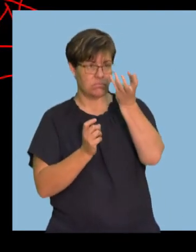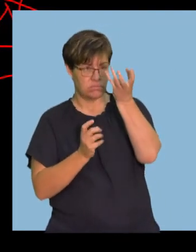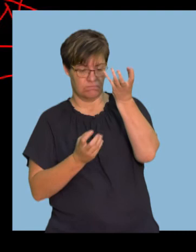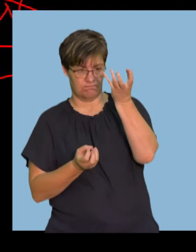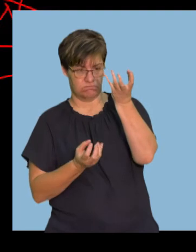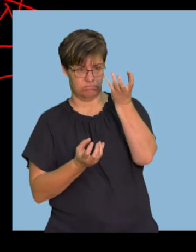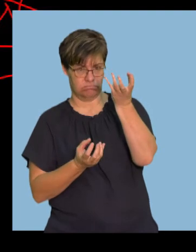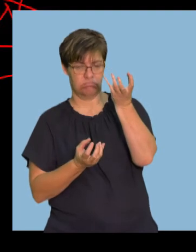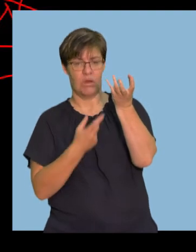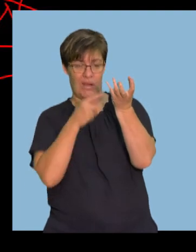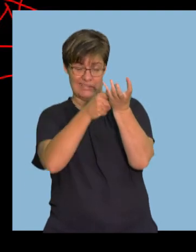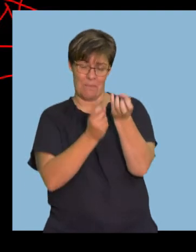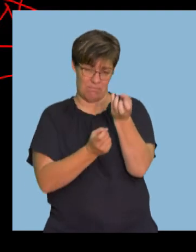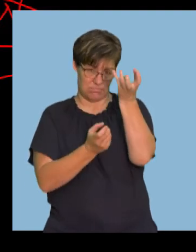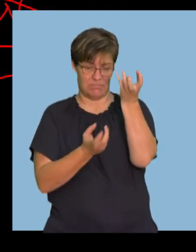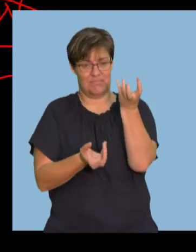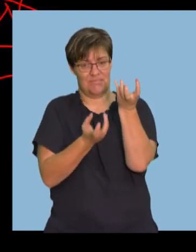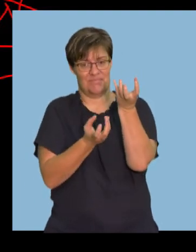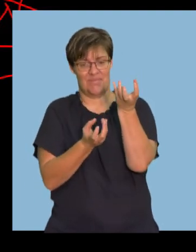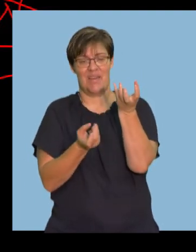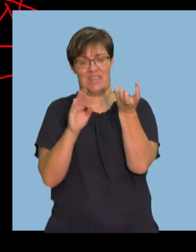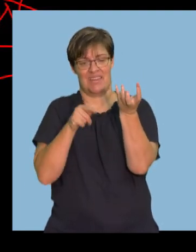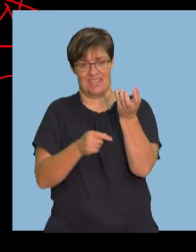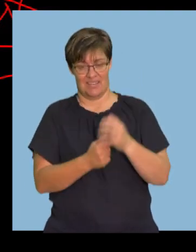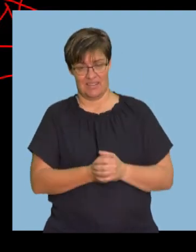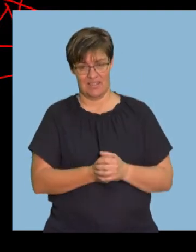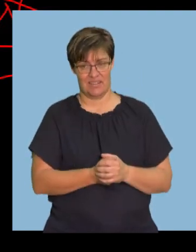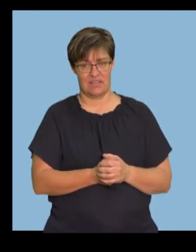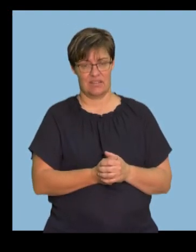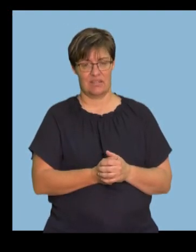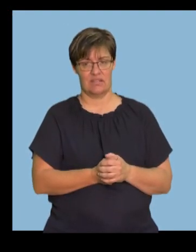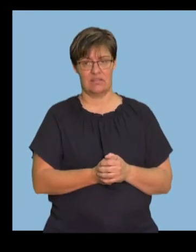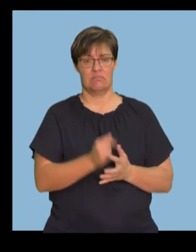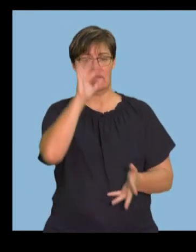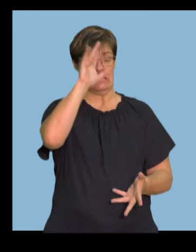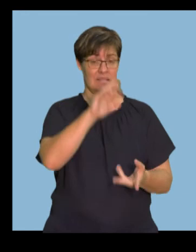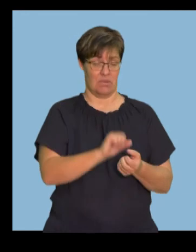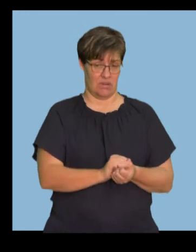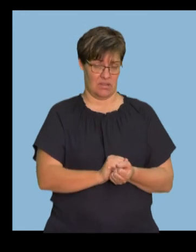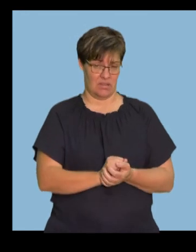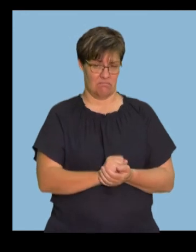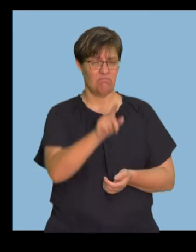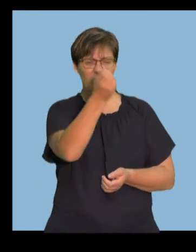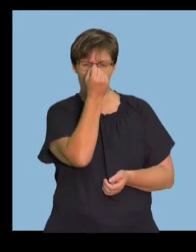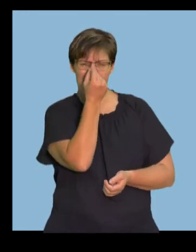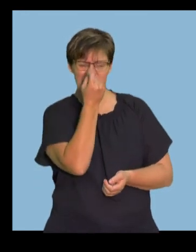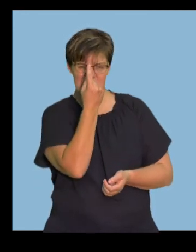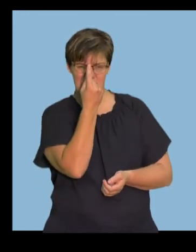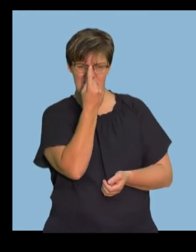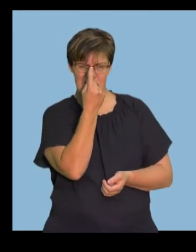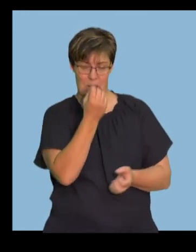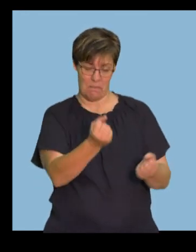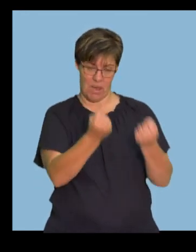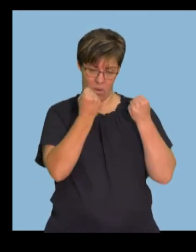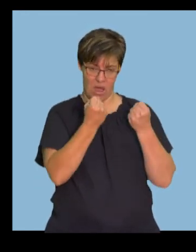That's why R1 is much brighter than R2. Okay, okay. Now in summary, we understand